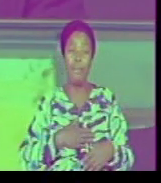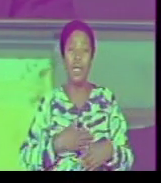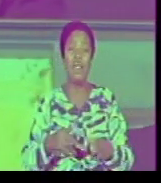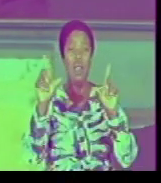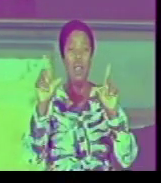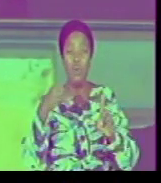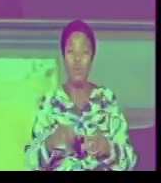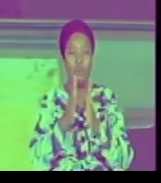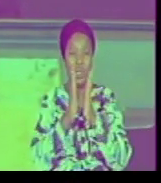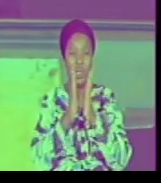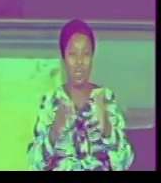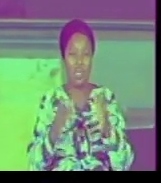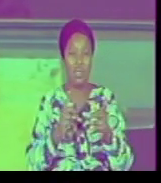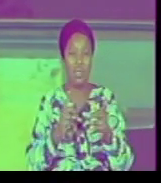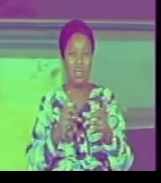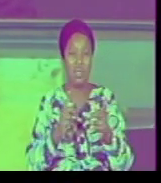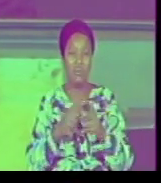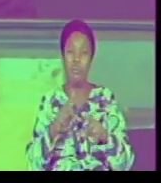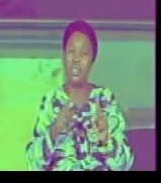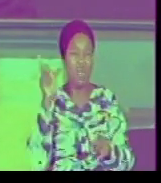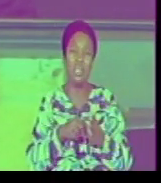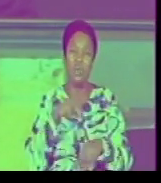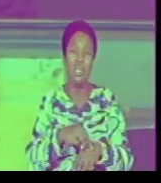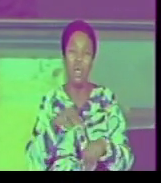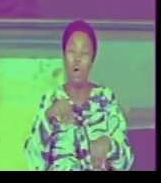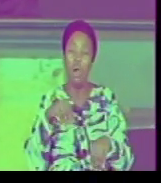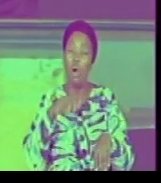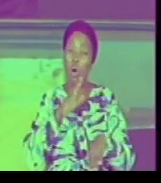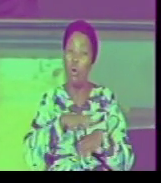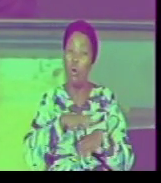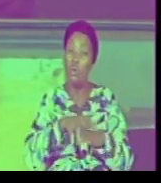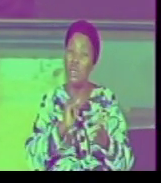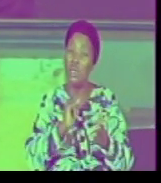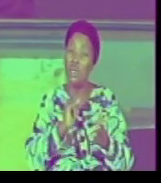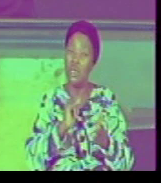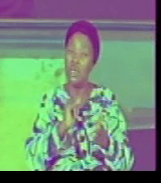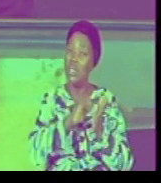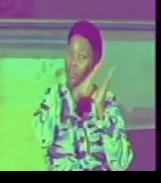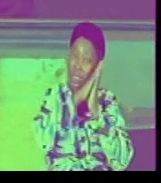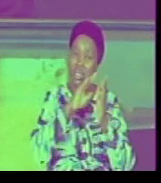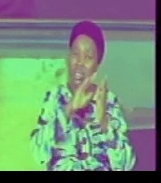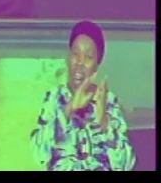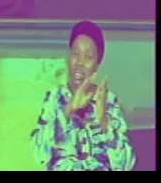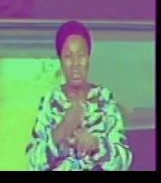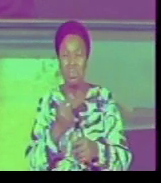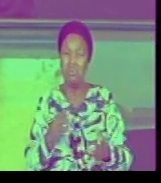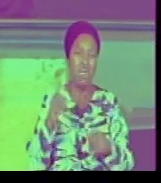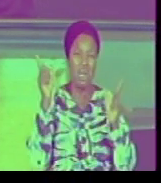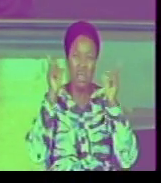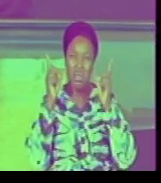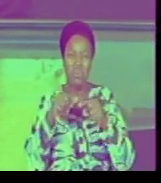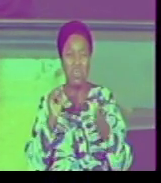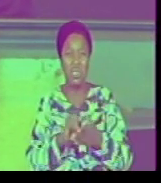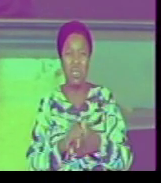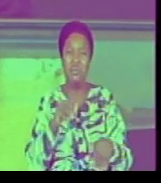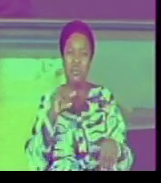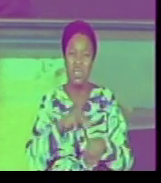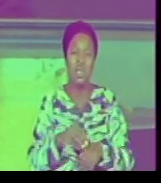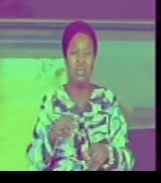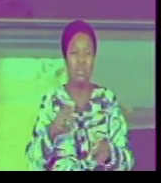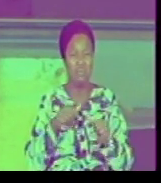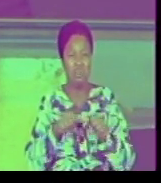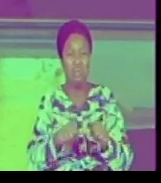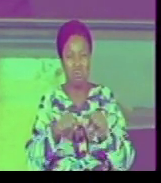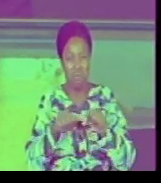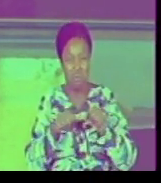bedridden, brought that message into his system and listened and listened and listened.